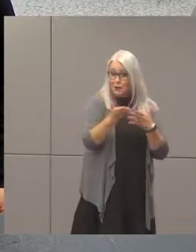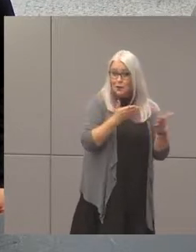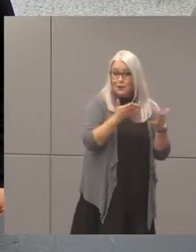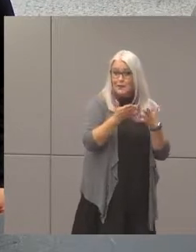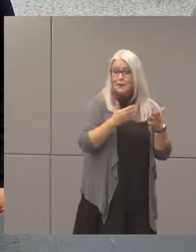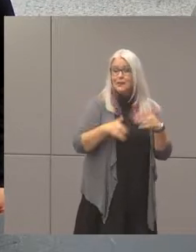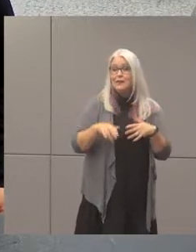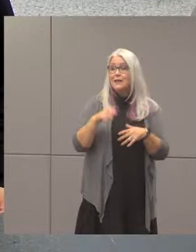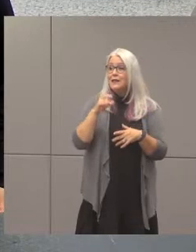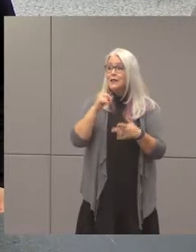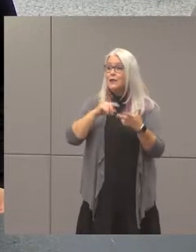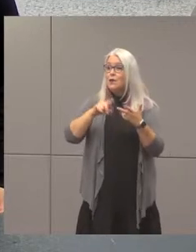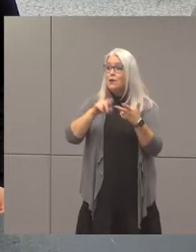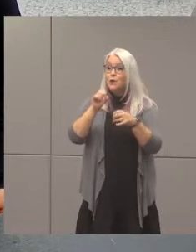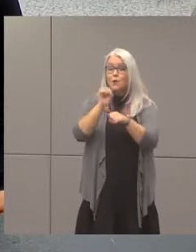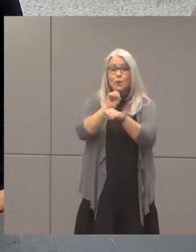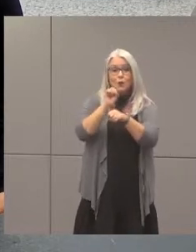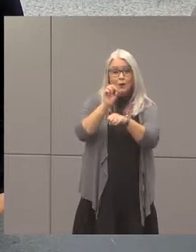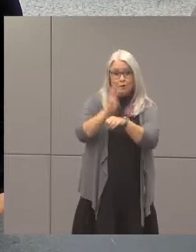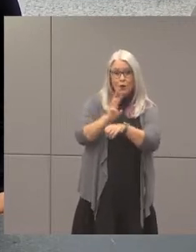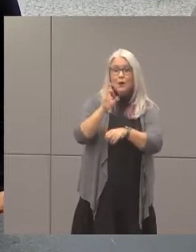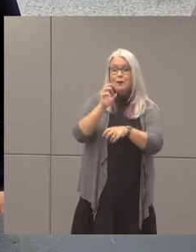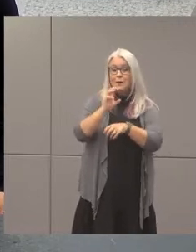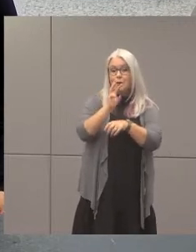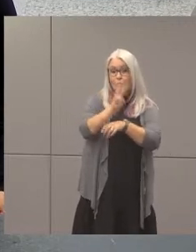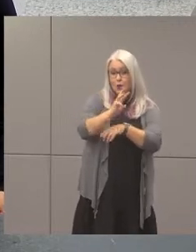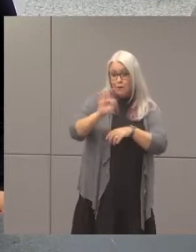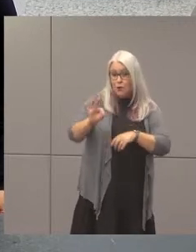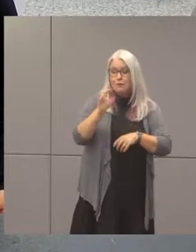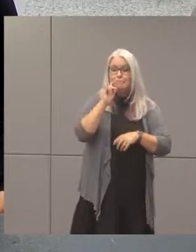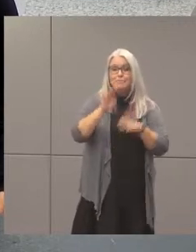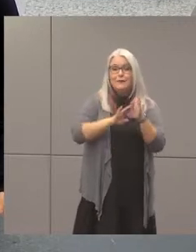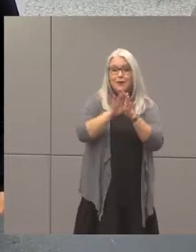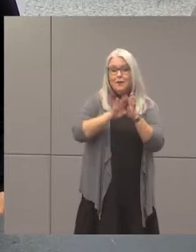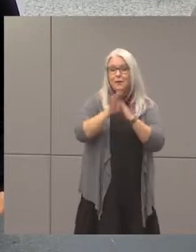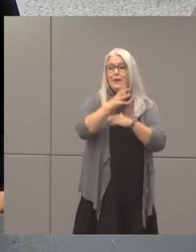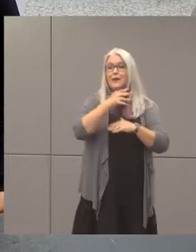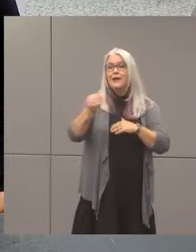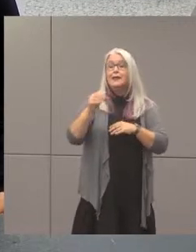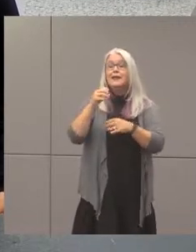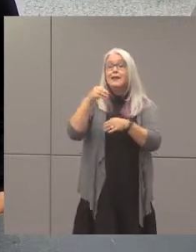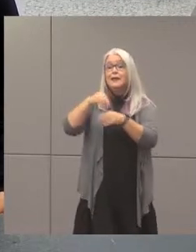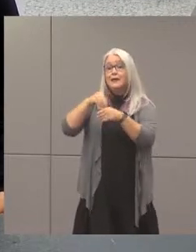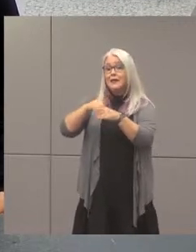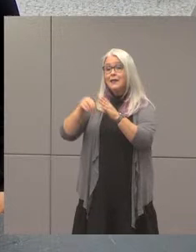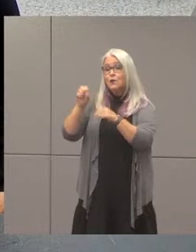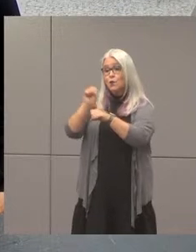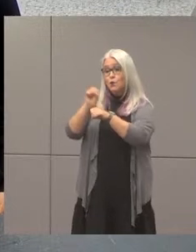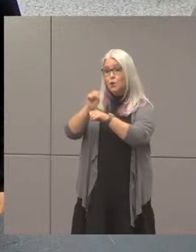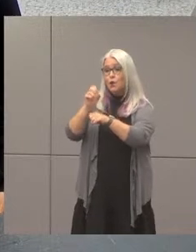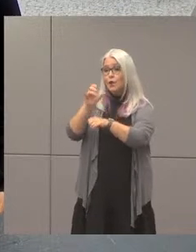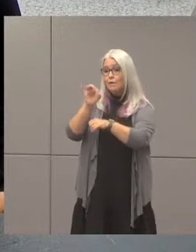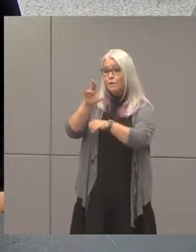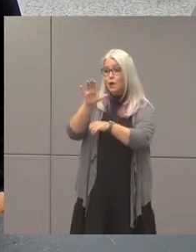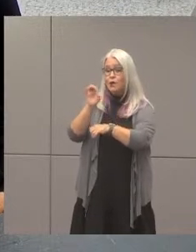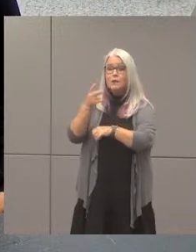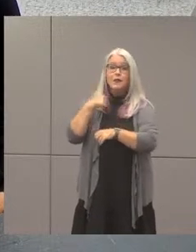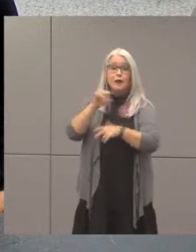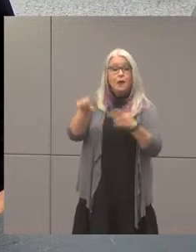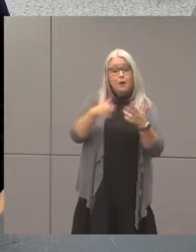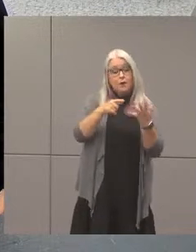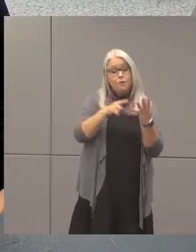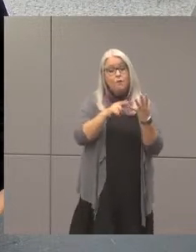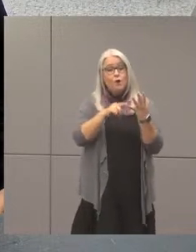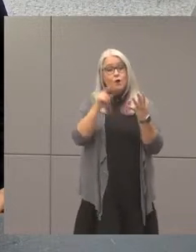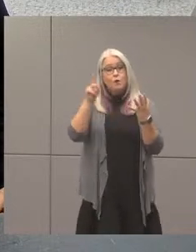Scherzer, Director of Workforce Development, and Kathleen LaValliere, who is Associate Administrator in Workforce. And we do not have with us the other member of this